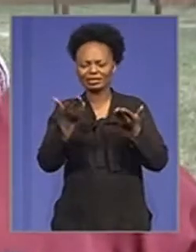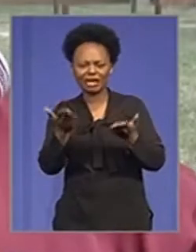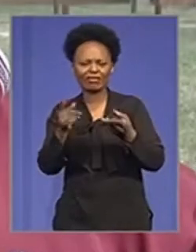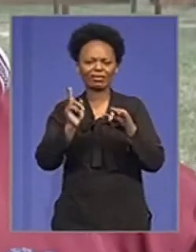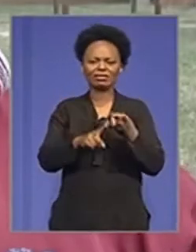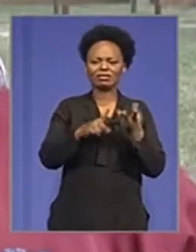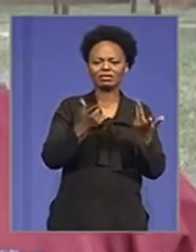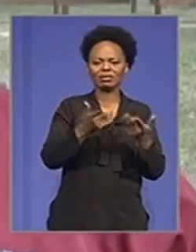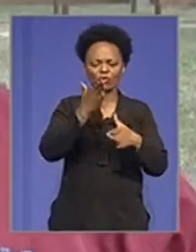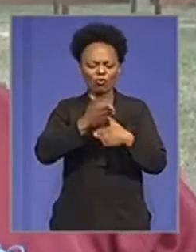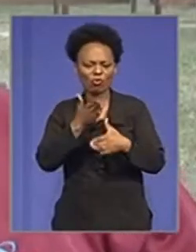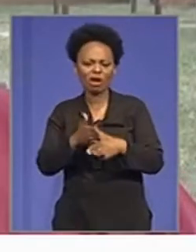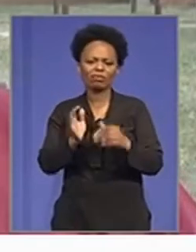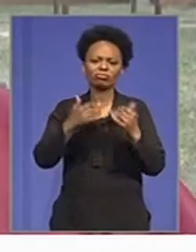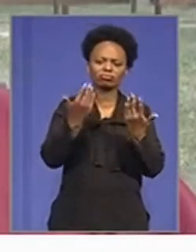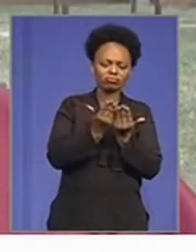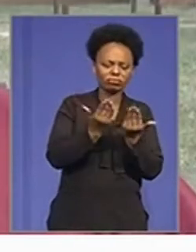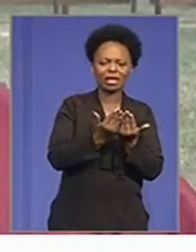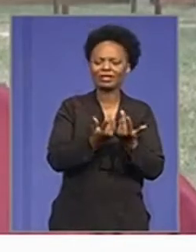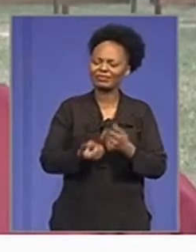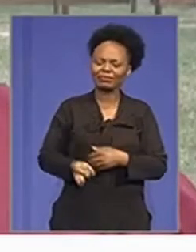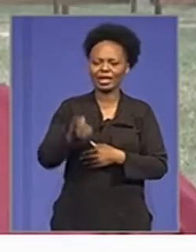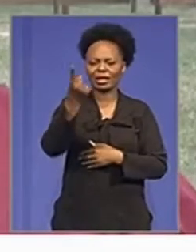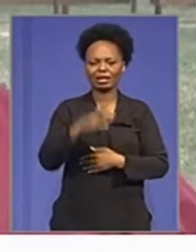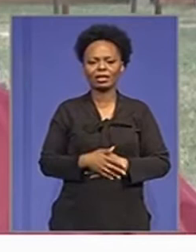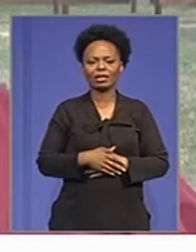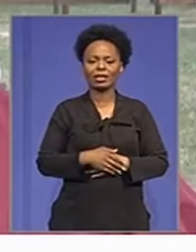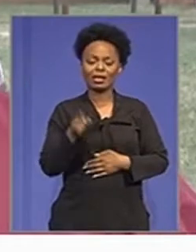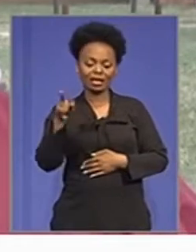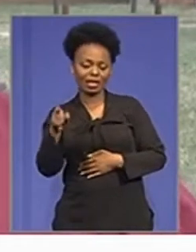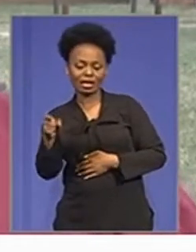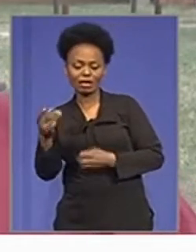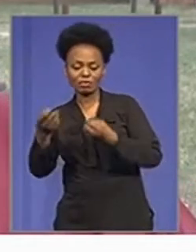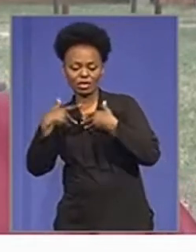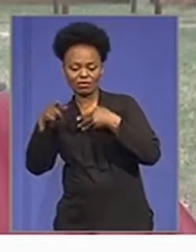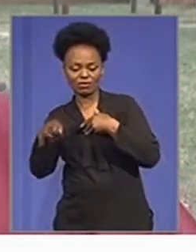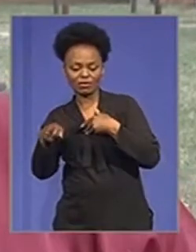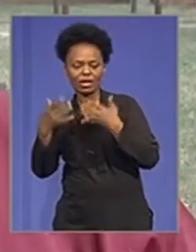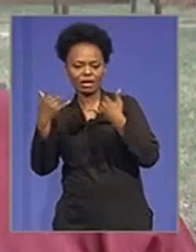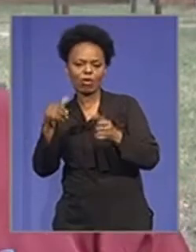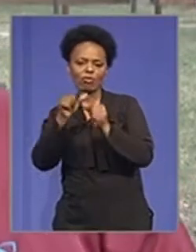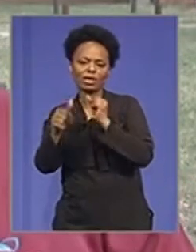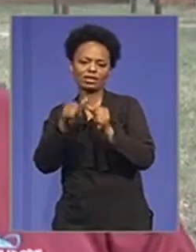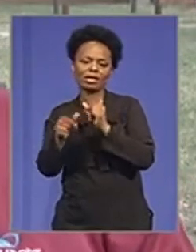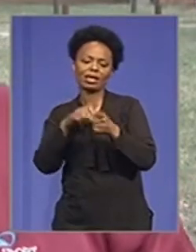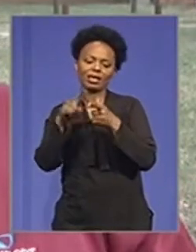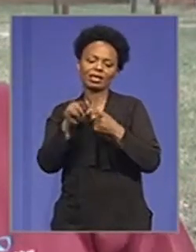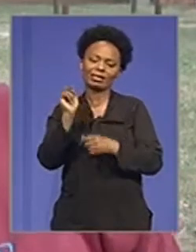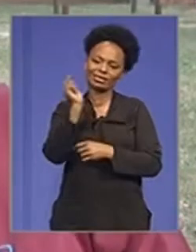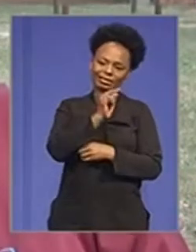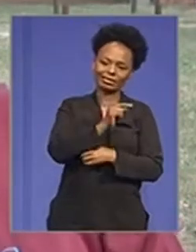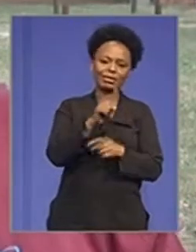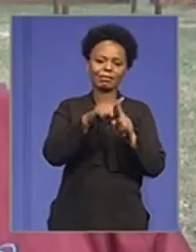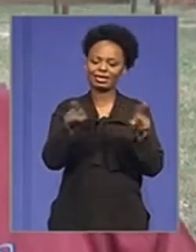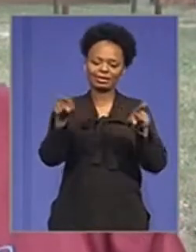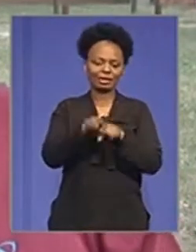hygiene, it is a bit better than your house compared to the situation that we have at our houses, but it's not the same.